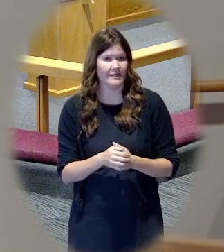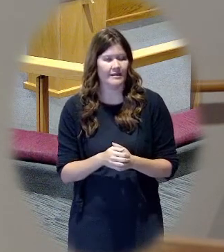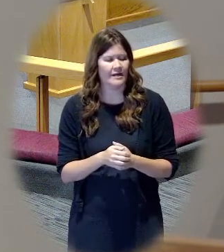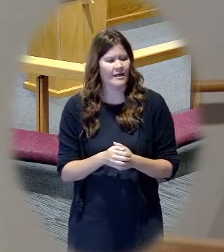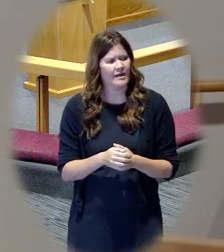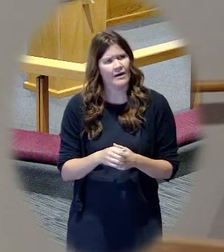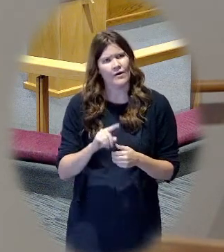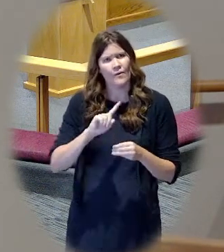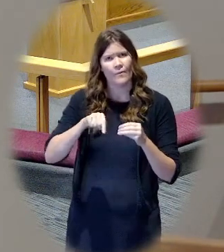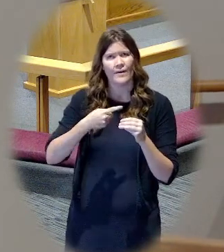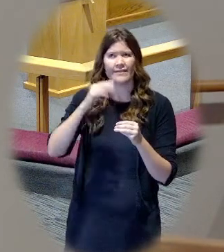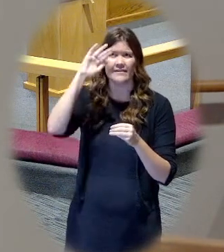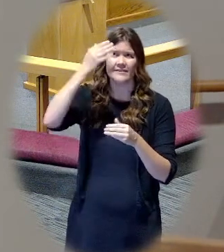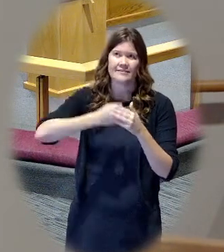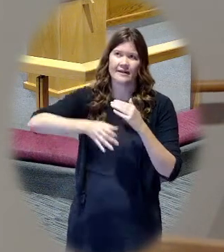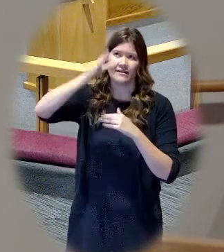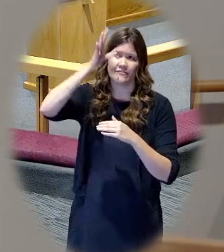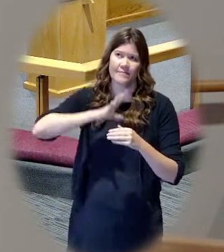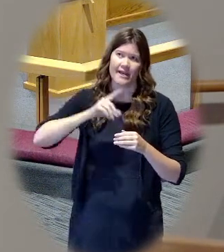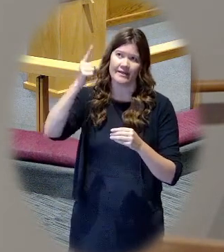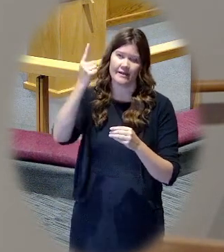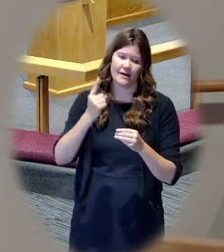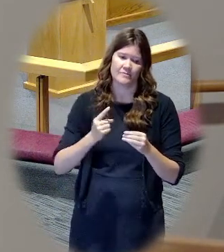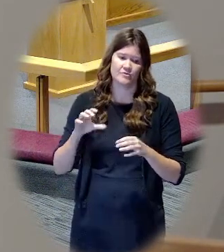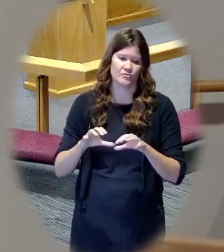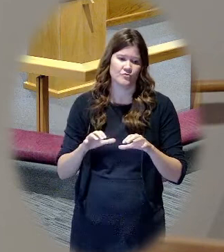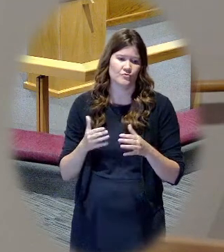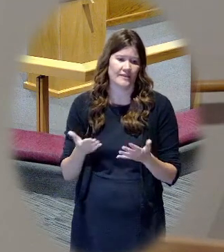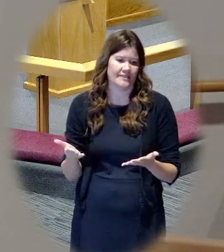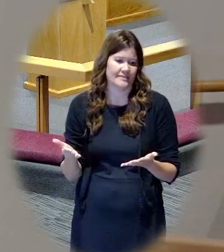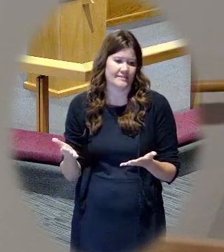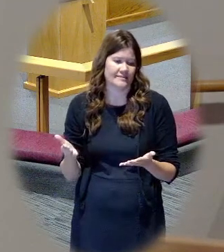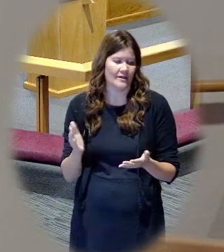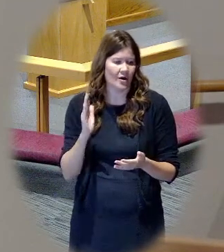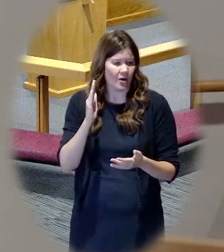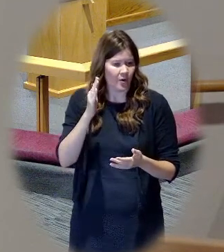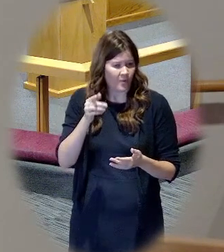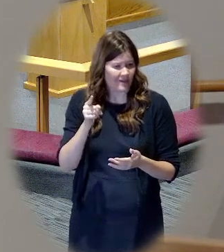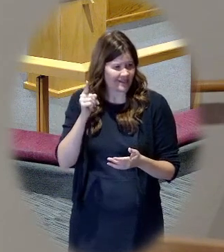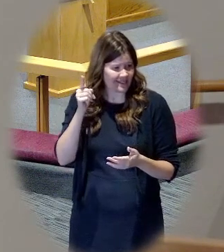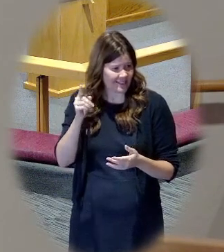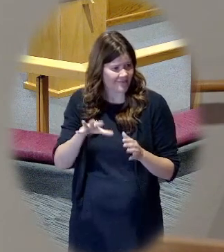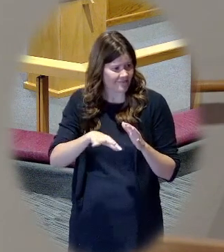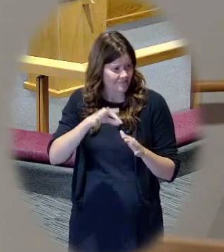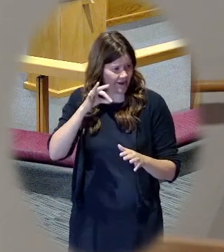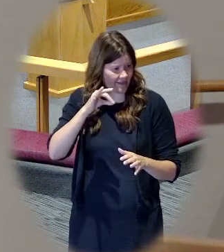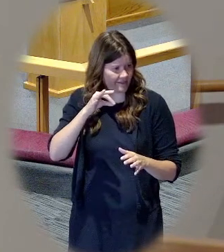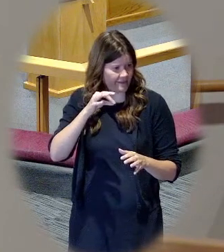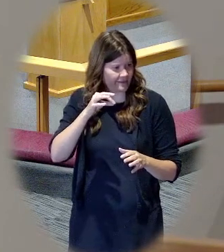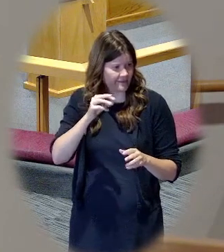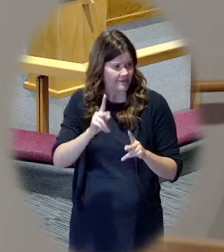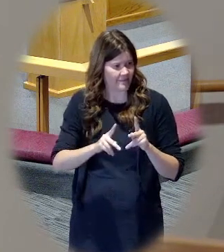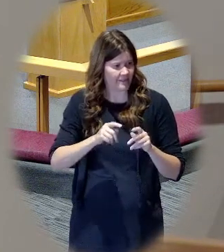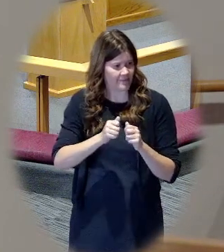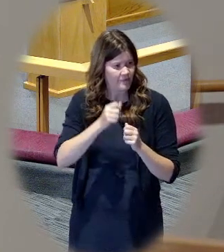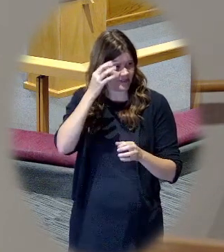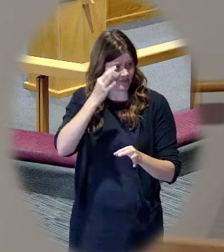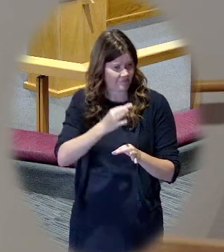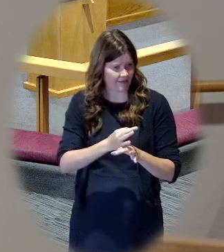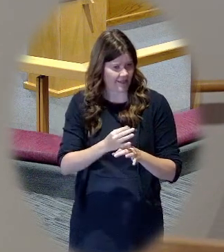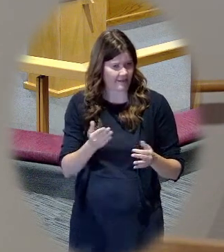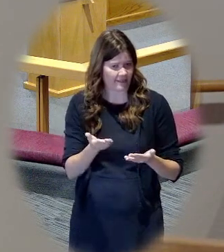When the Son of Man comes to accomplish this, is he going to find faith on the